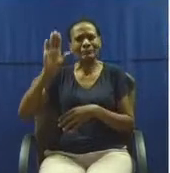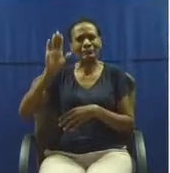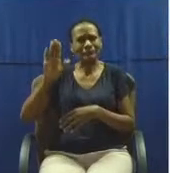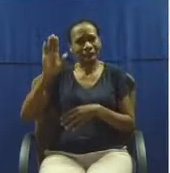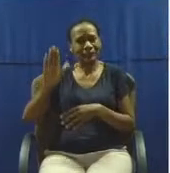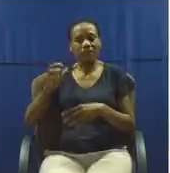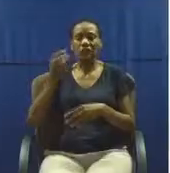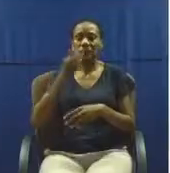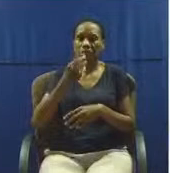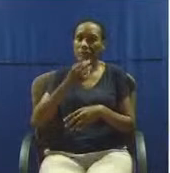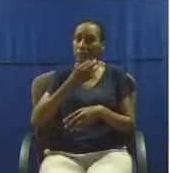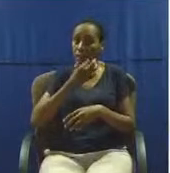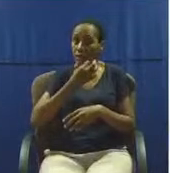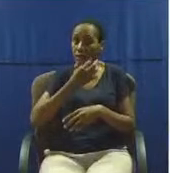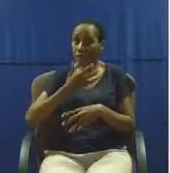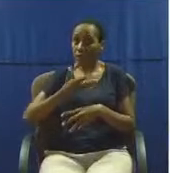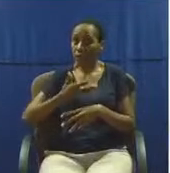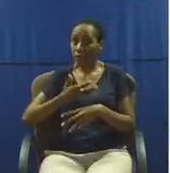used, right,